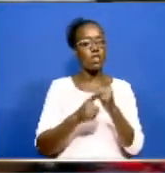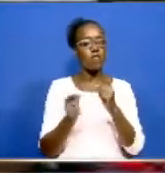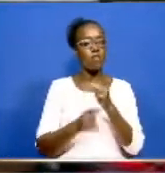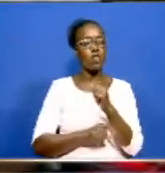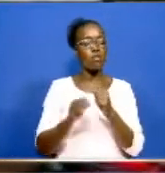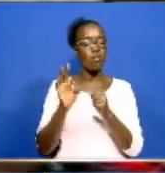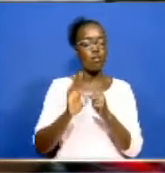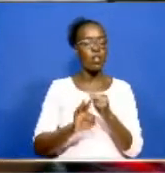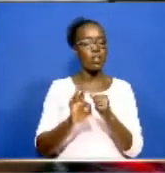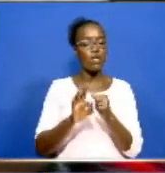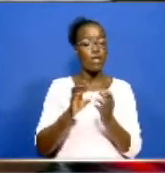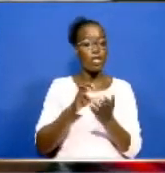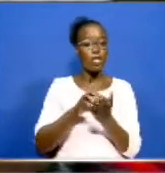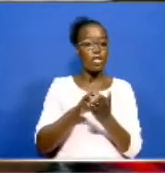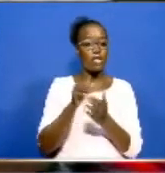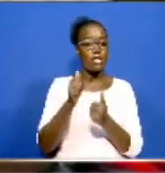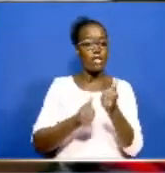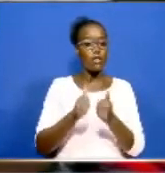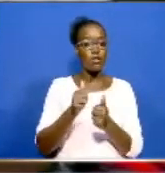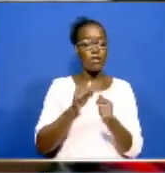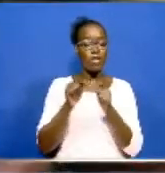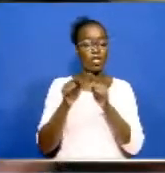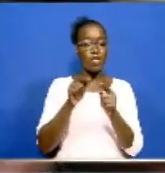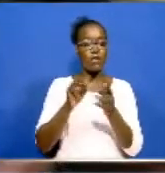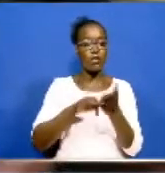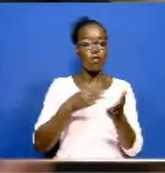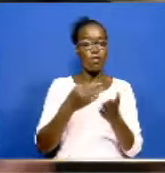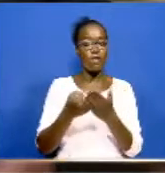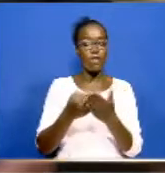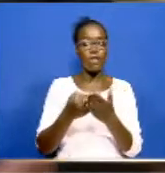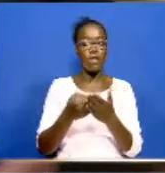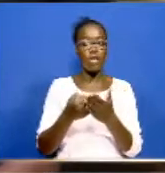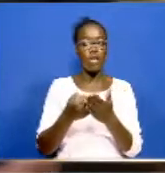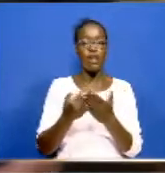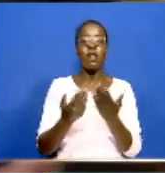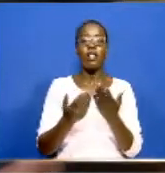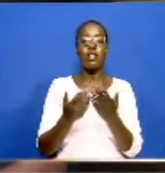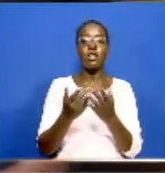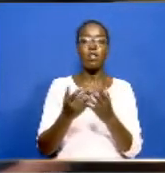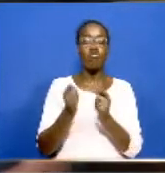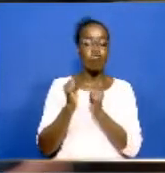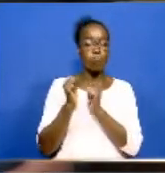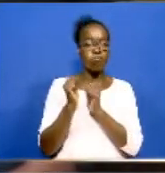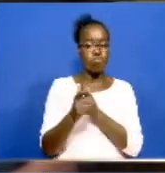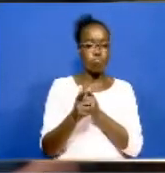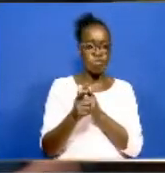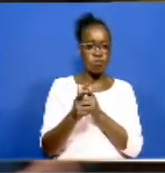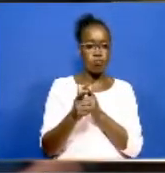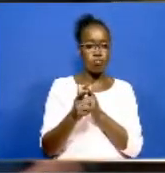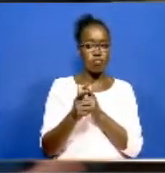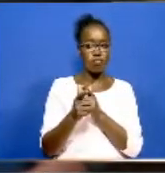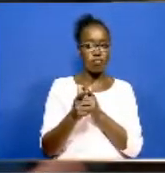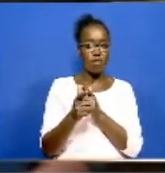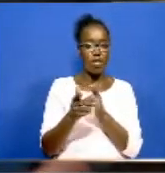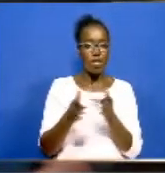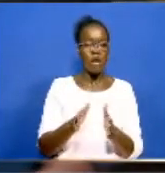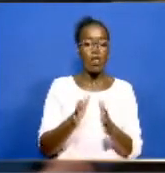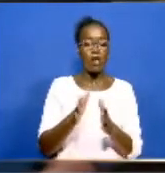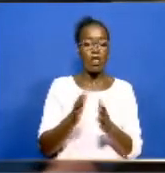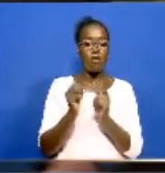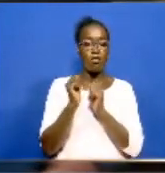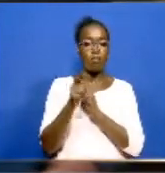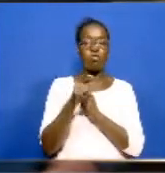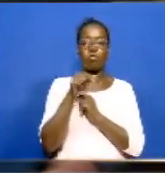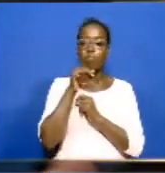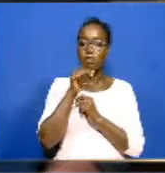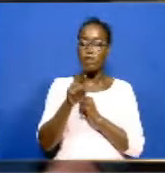for the mentioning of a case in which he is accused of failing to secure his firearm. Obure is accused of allegedly allowing his firearm to